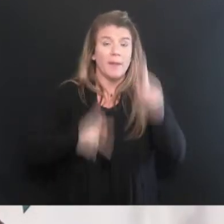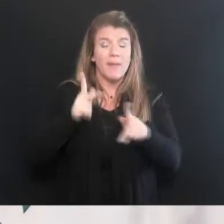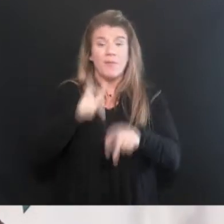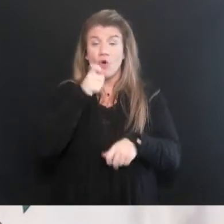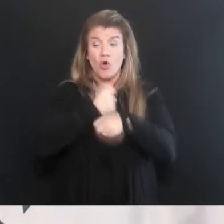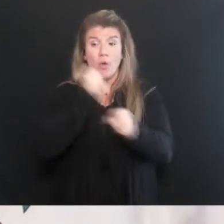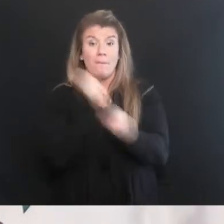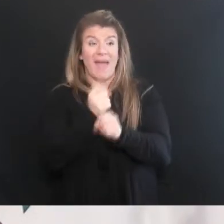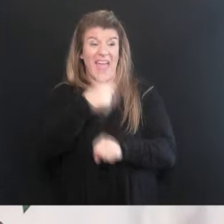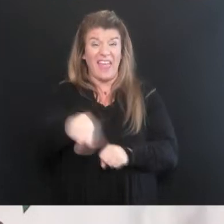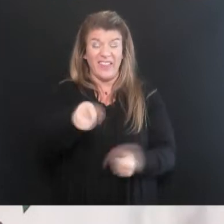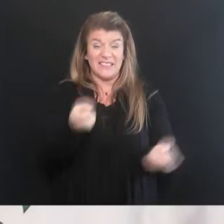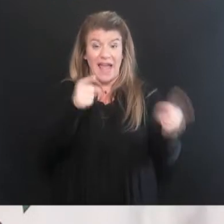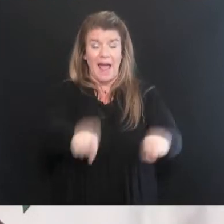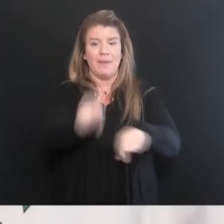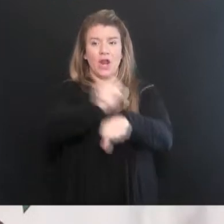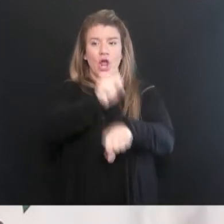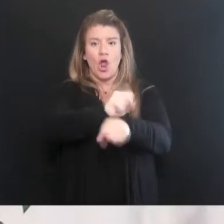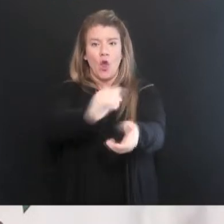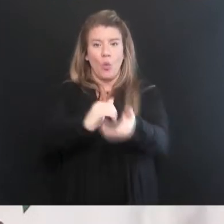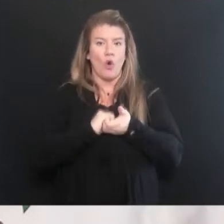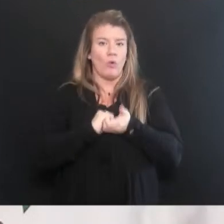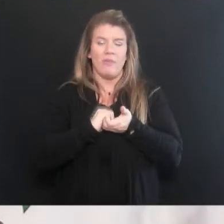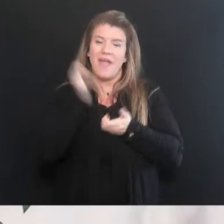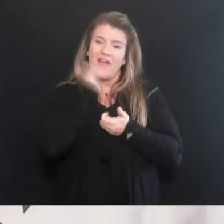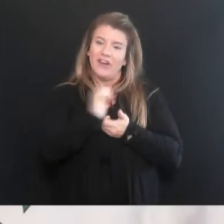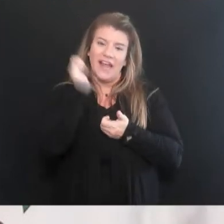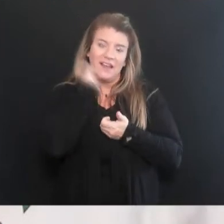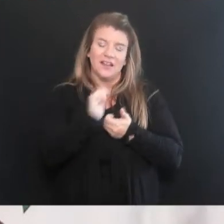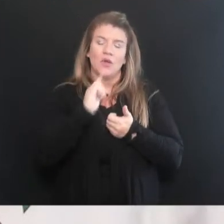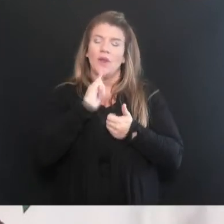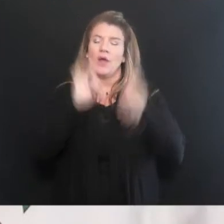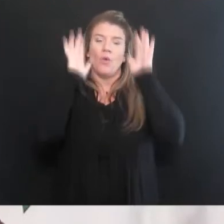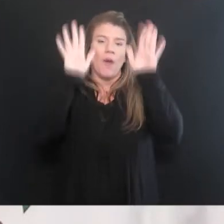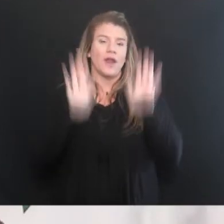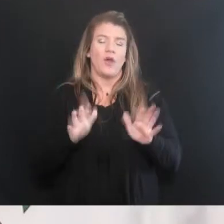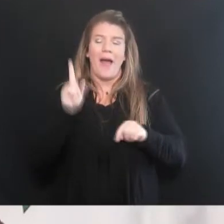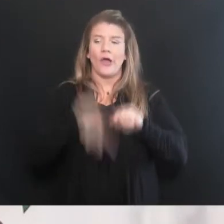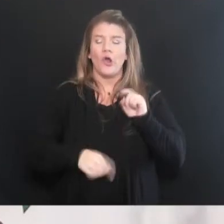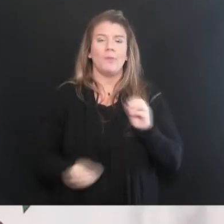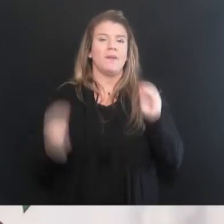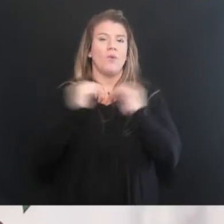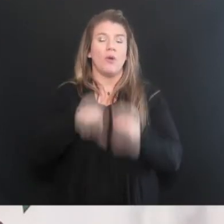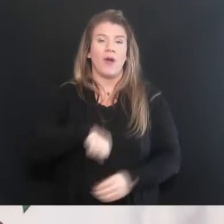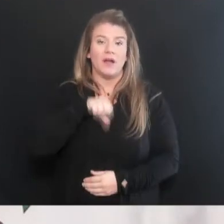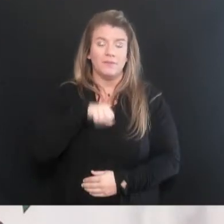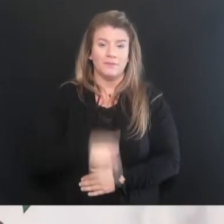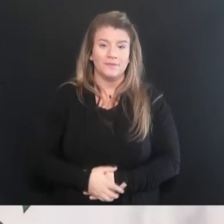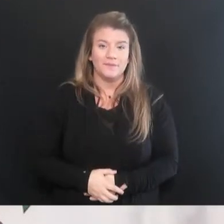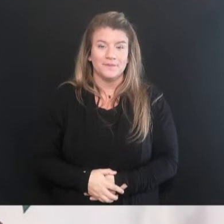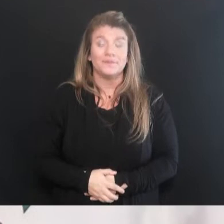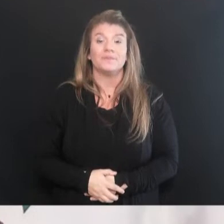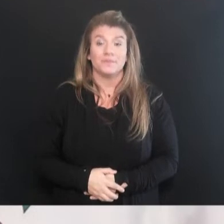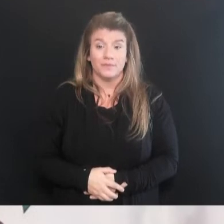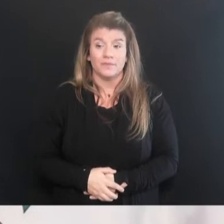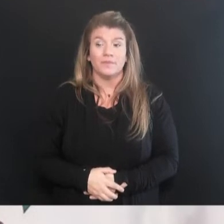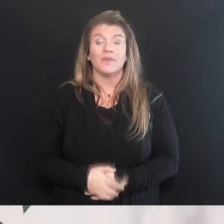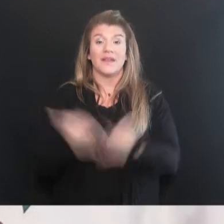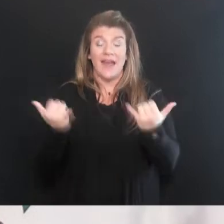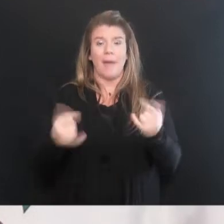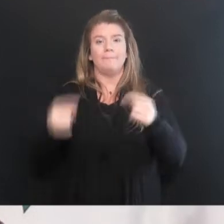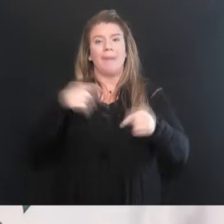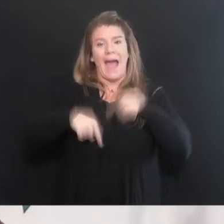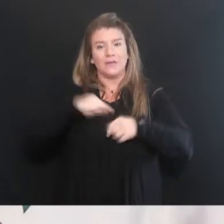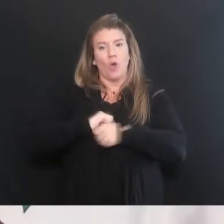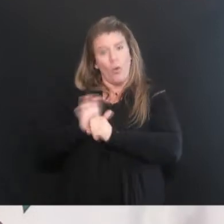these licks happen and work with me each and every day. So way to go. Couldn't be more proud. Okay, back to COVID